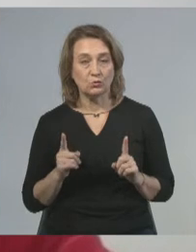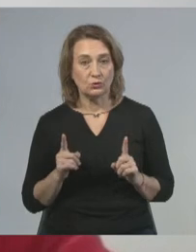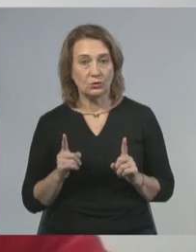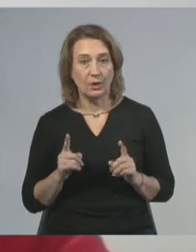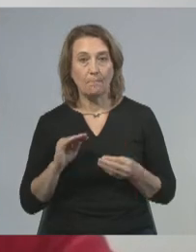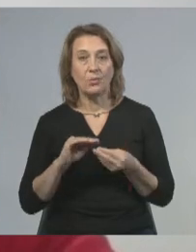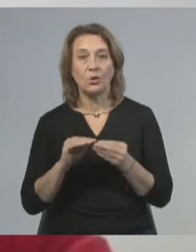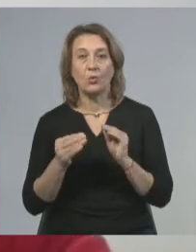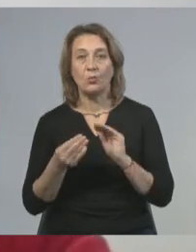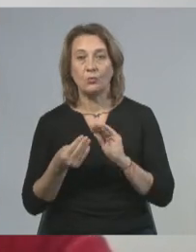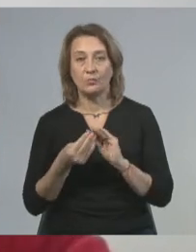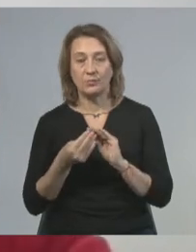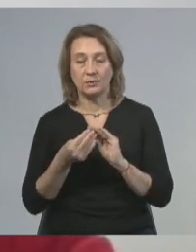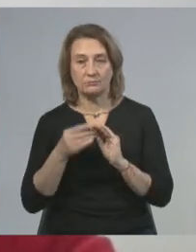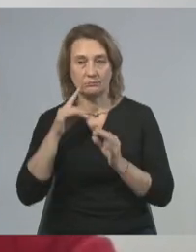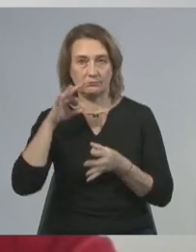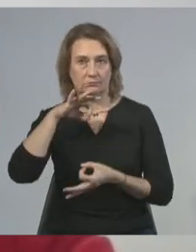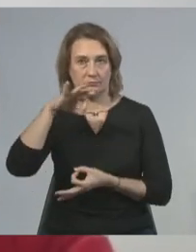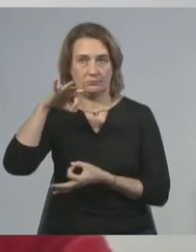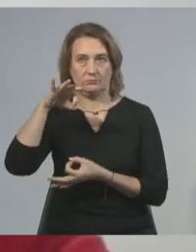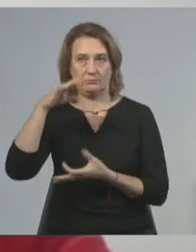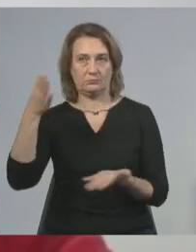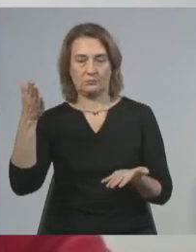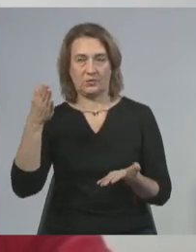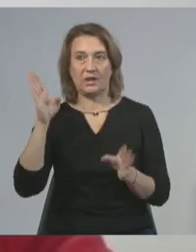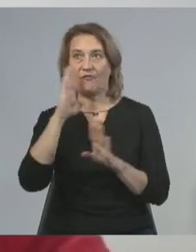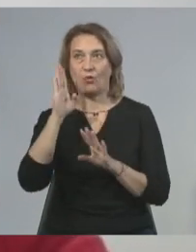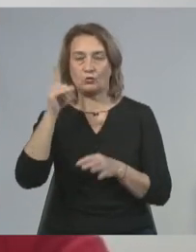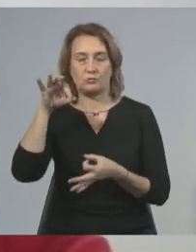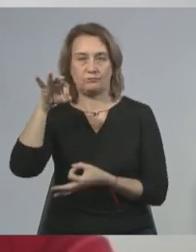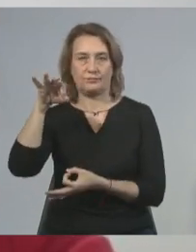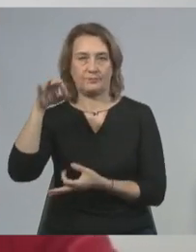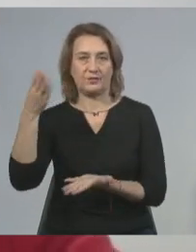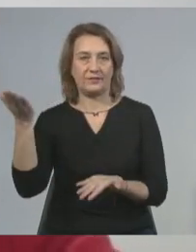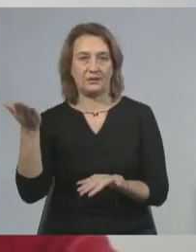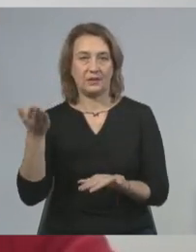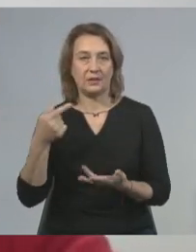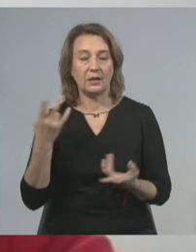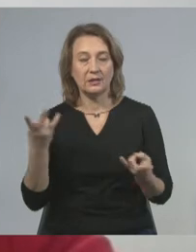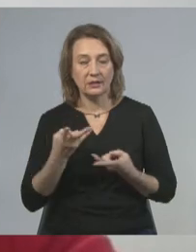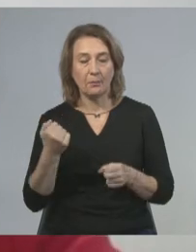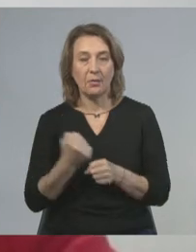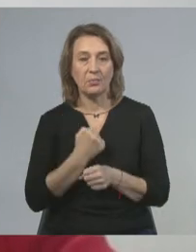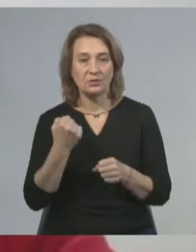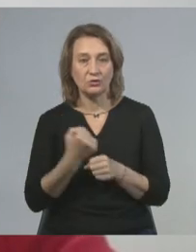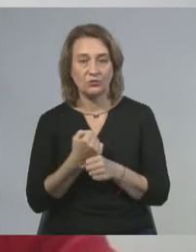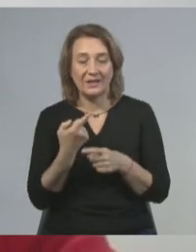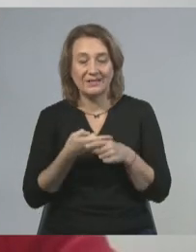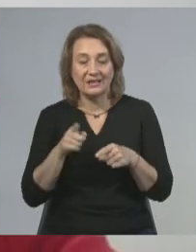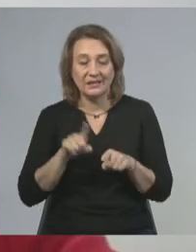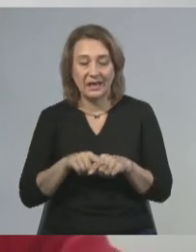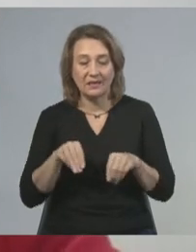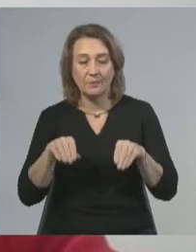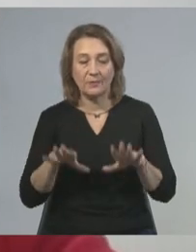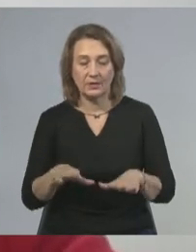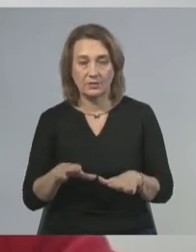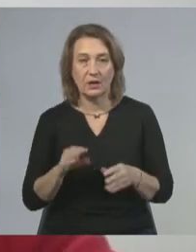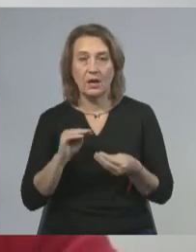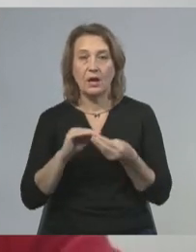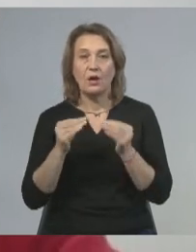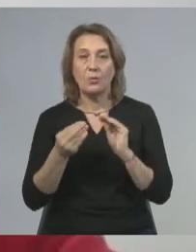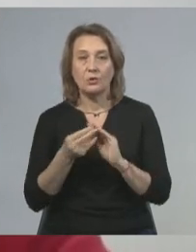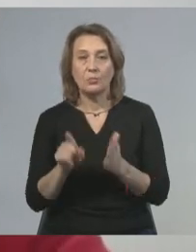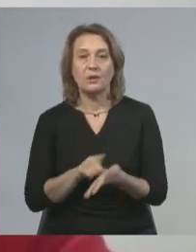community because it seems like this problem is not being solved and we need to do just